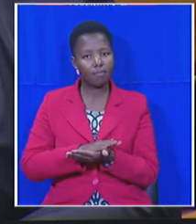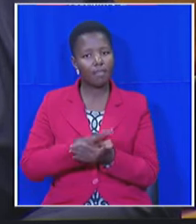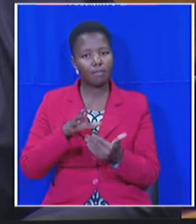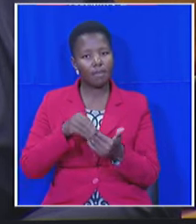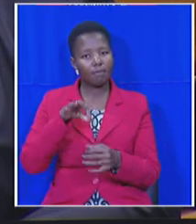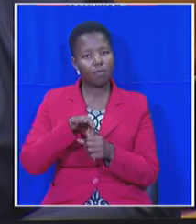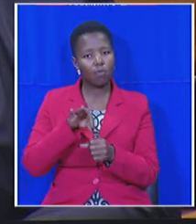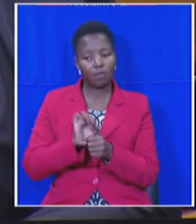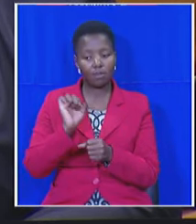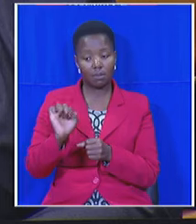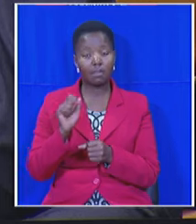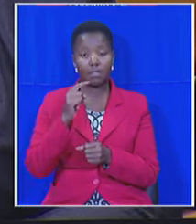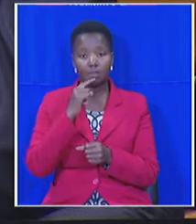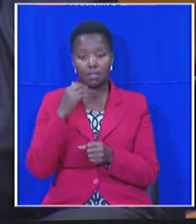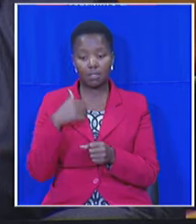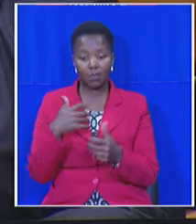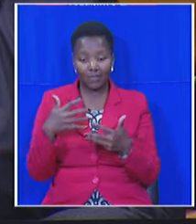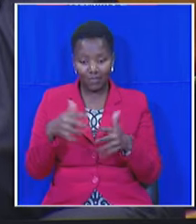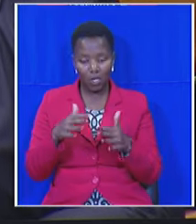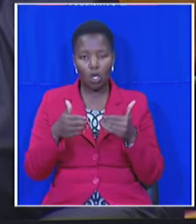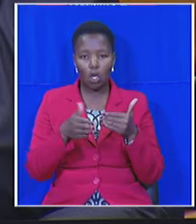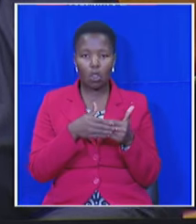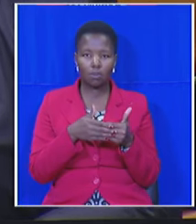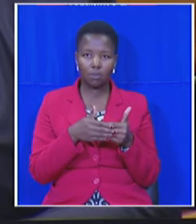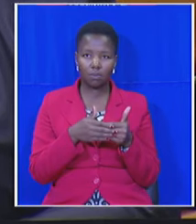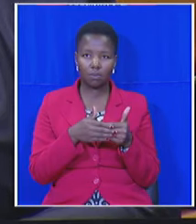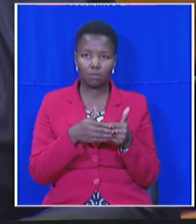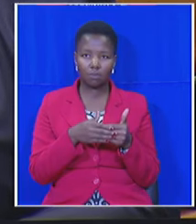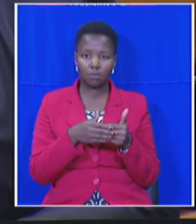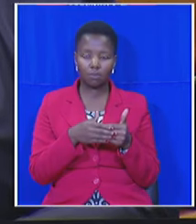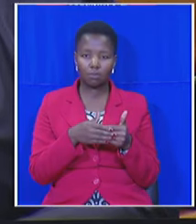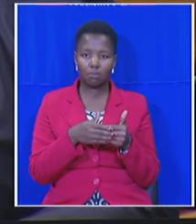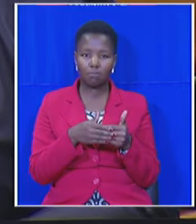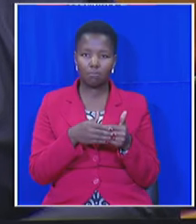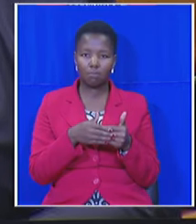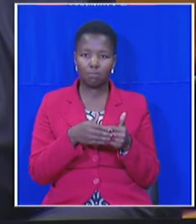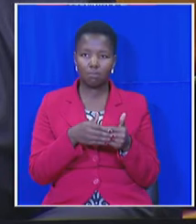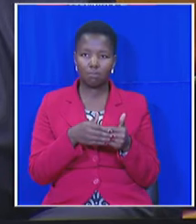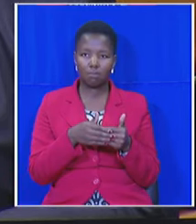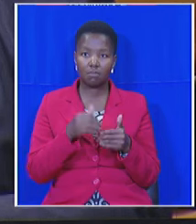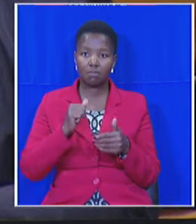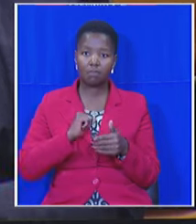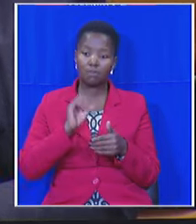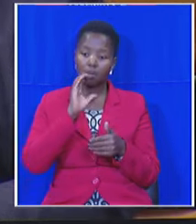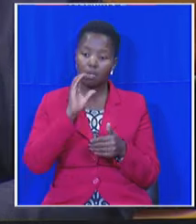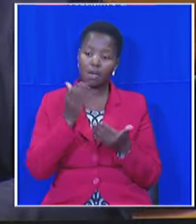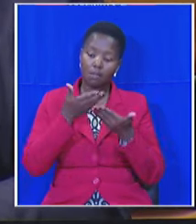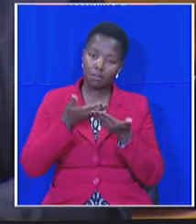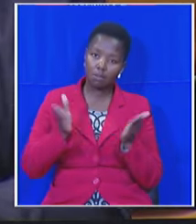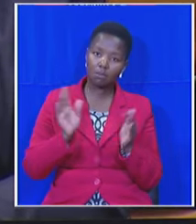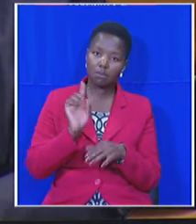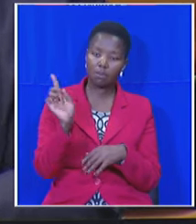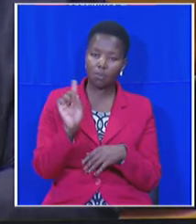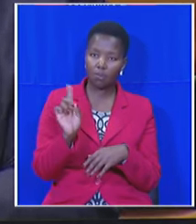vote when the voting session is closed by the chair. The question before the House is